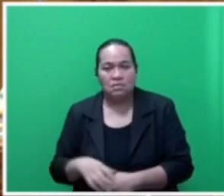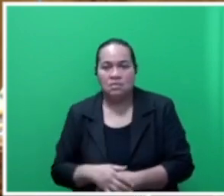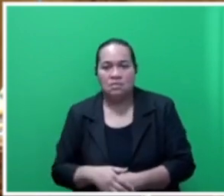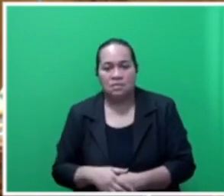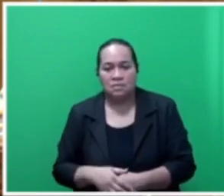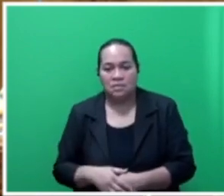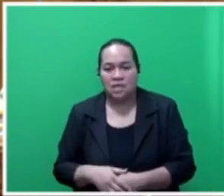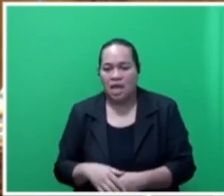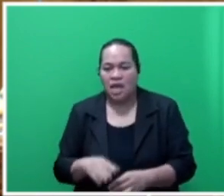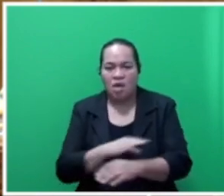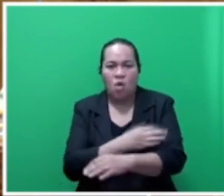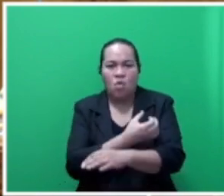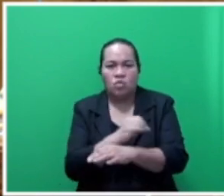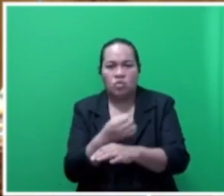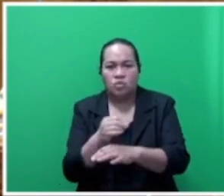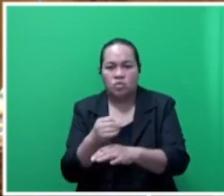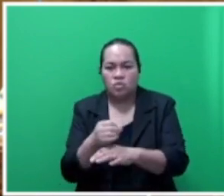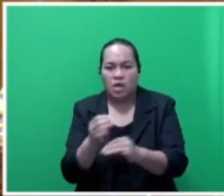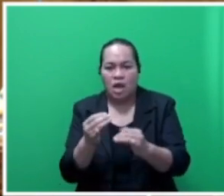and the maritime zone.